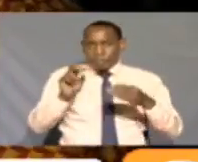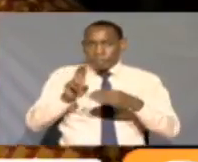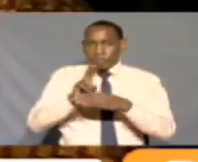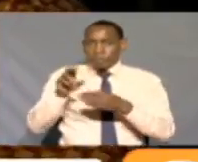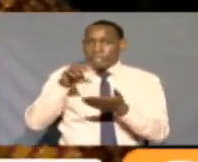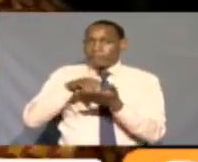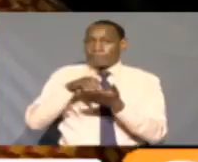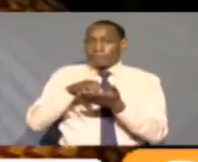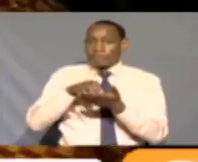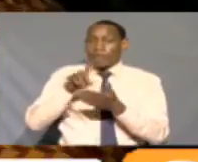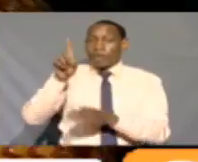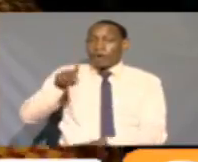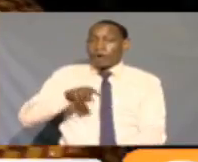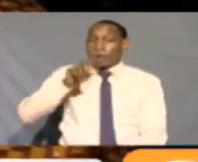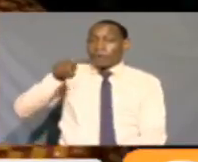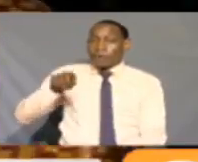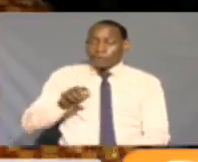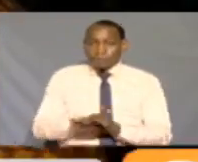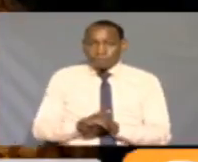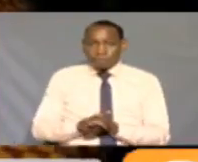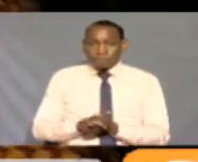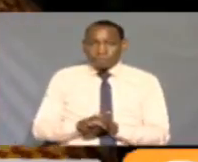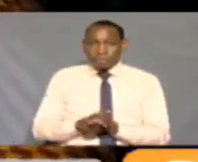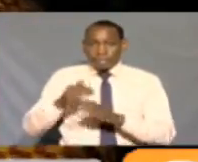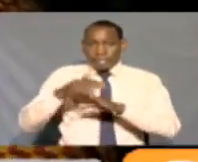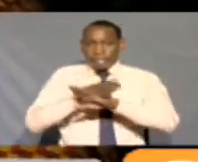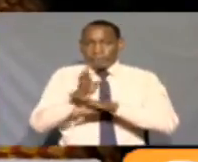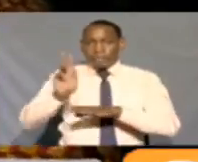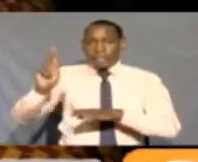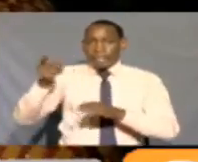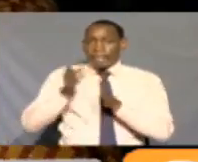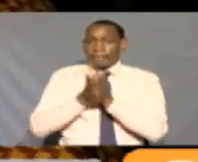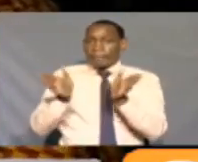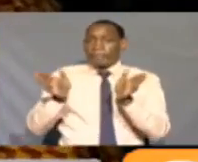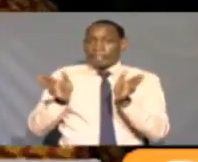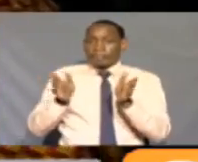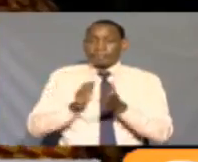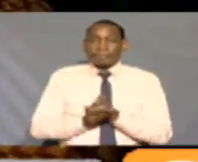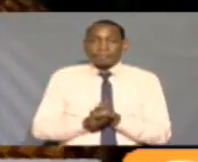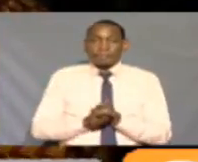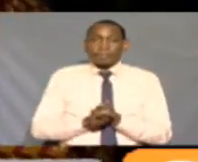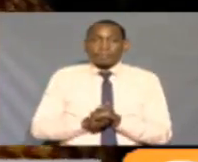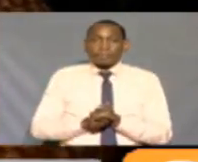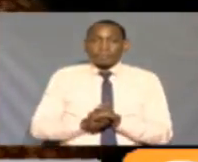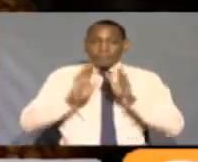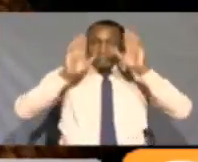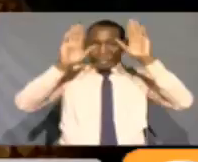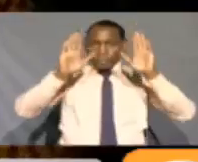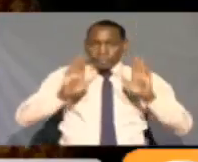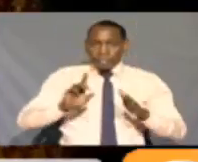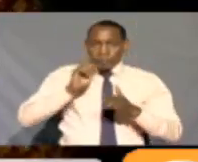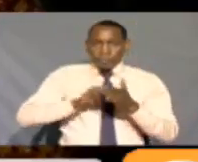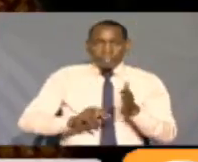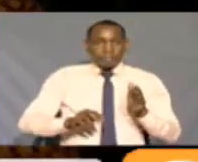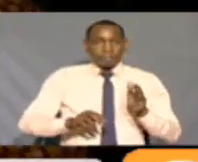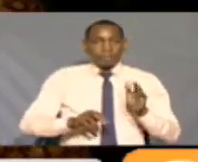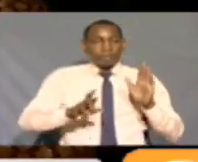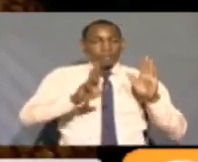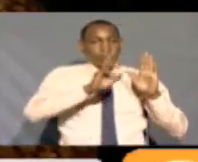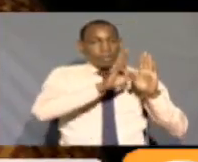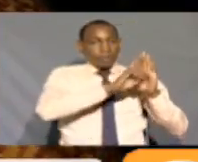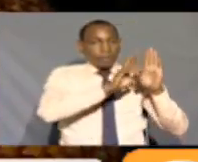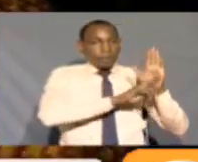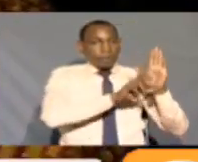using their position criminally to defraud the Kenyan public. As long as the rule of law is applied in